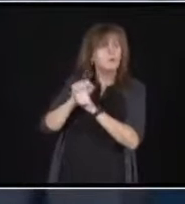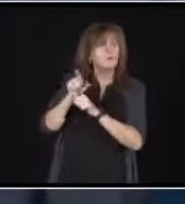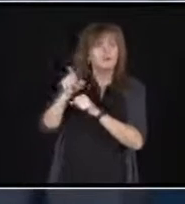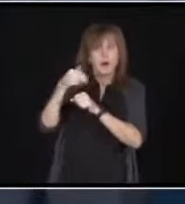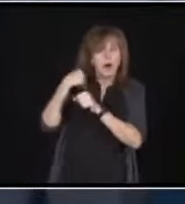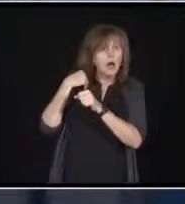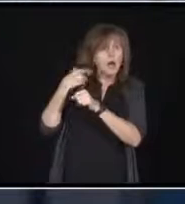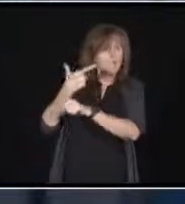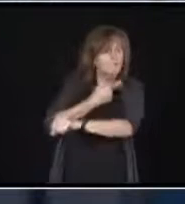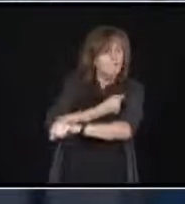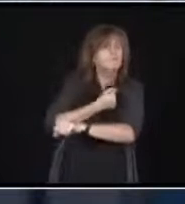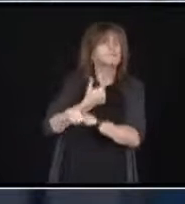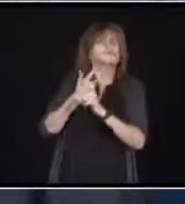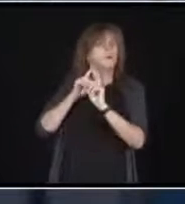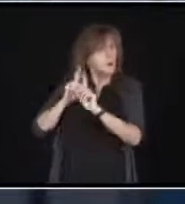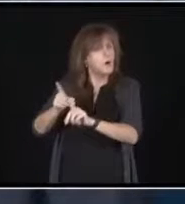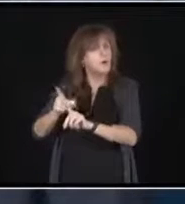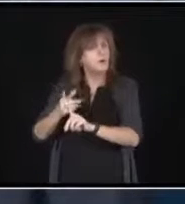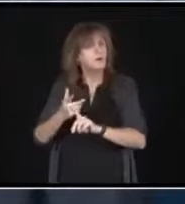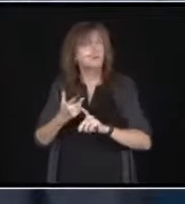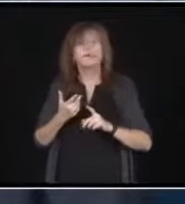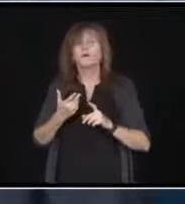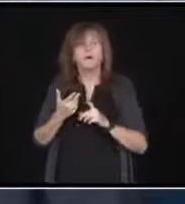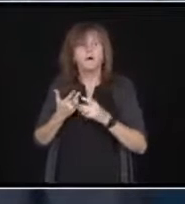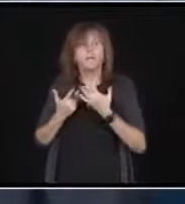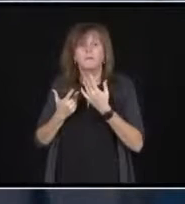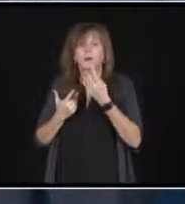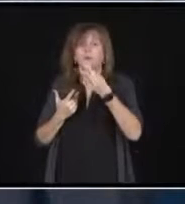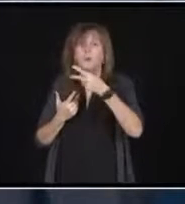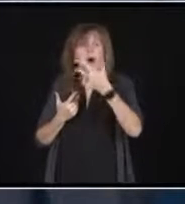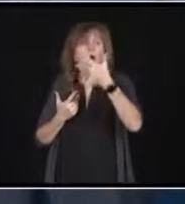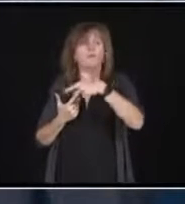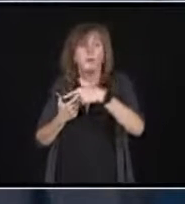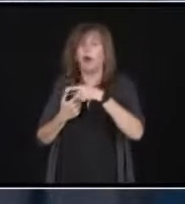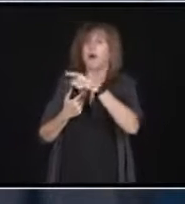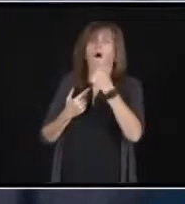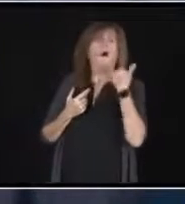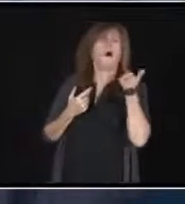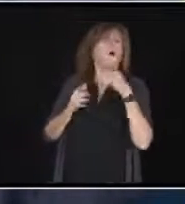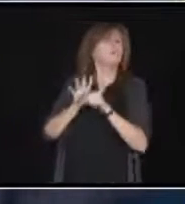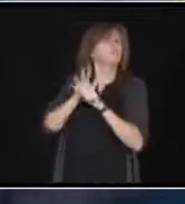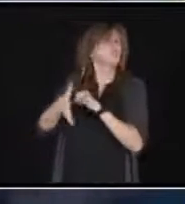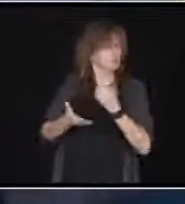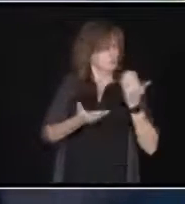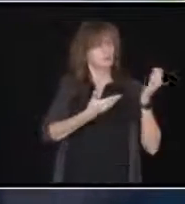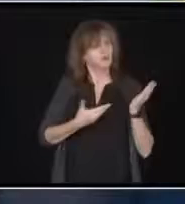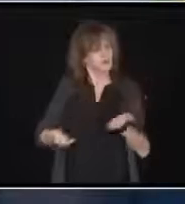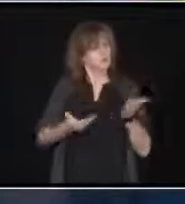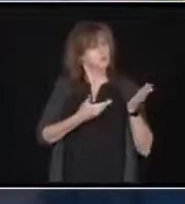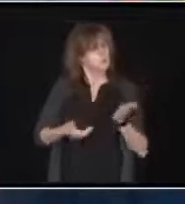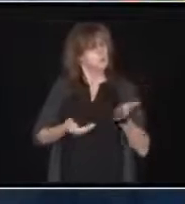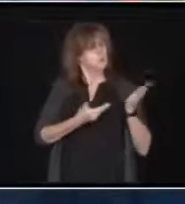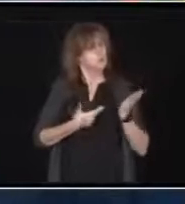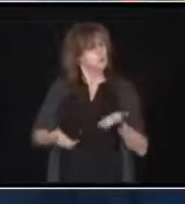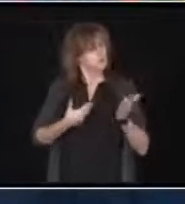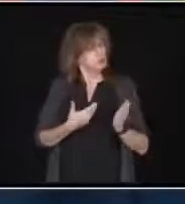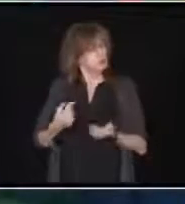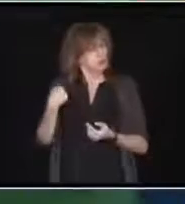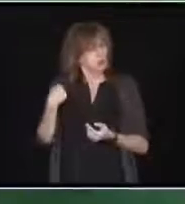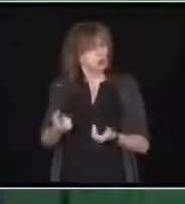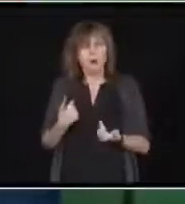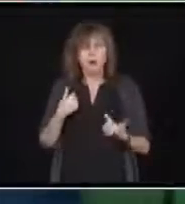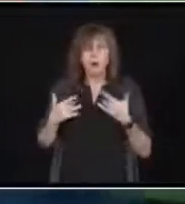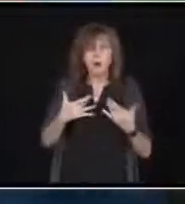it's not available tomorrow, it will be within the next few days, because, as I said, the shipments are coming in on a regular basis. Next